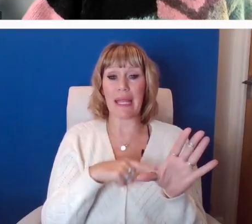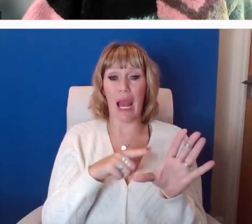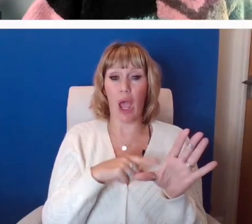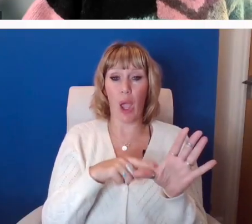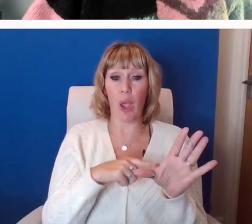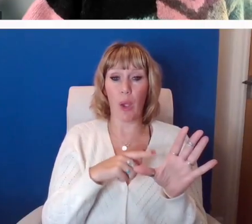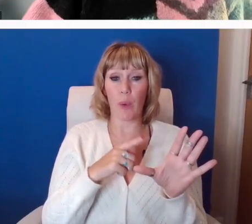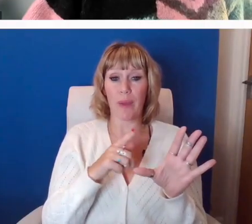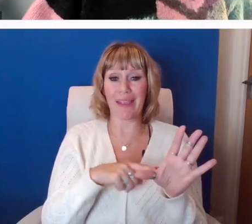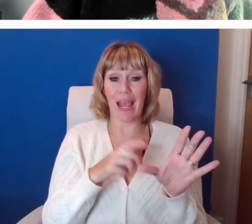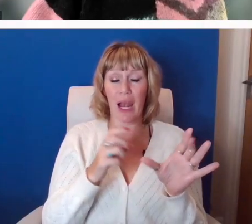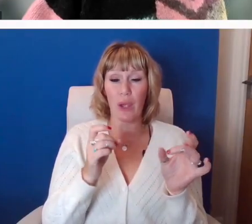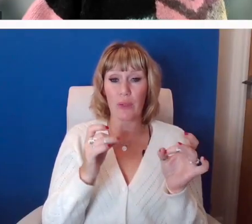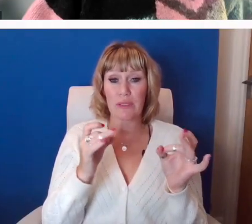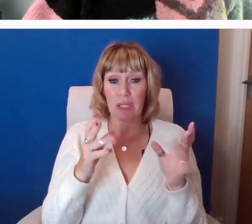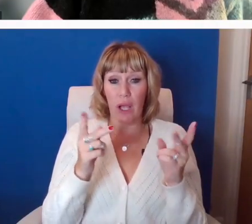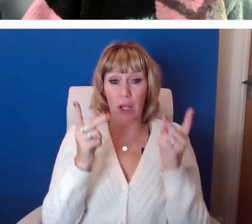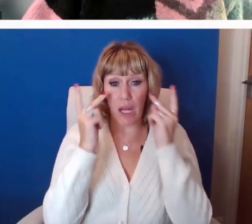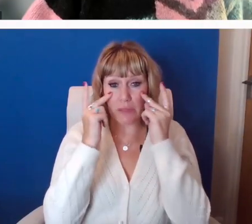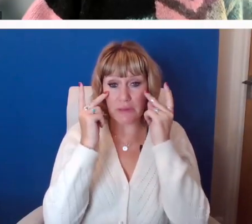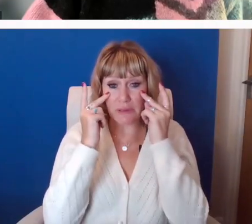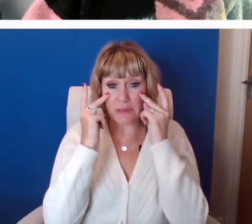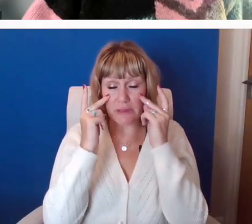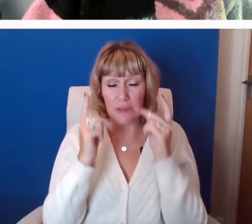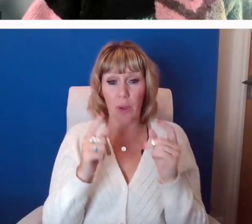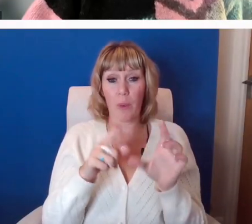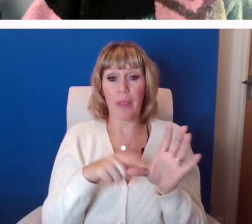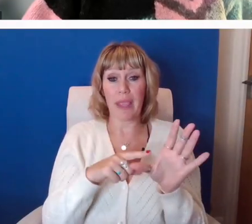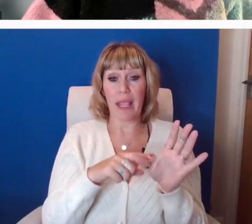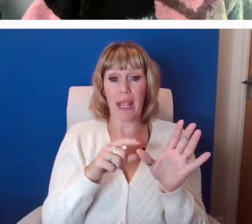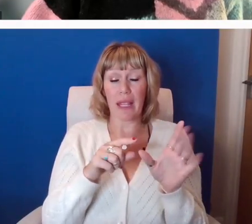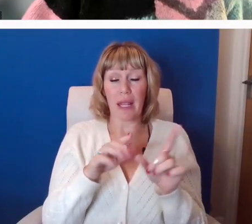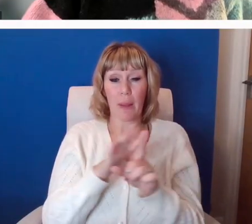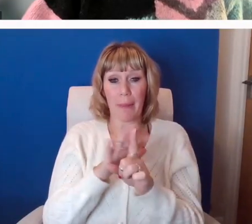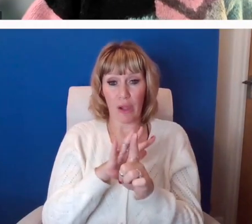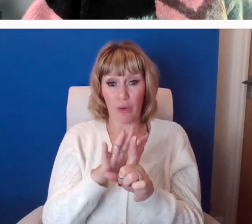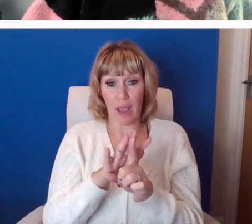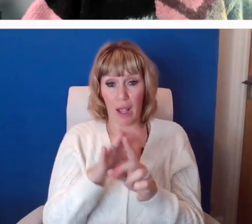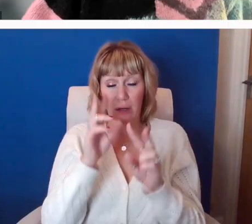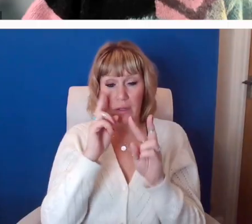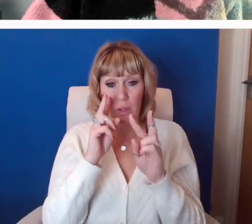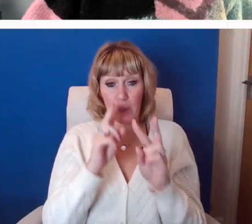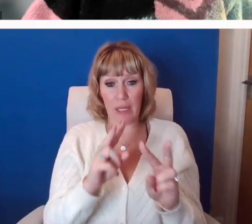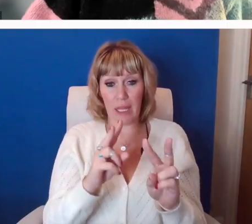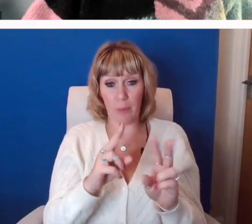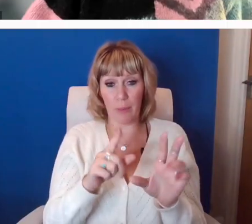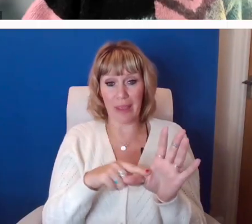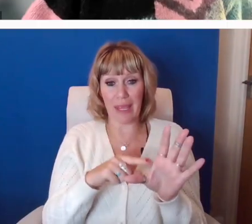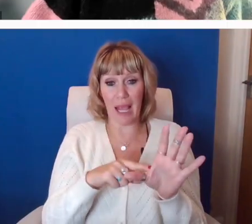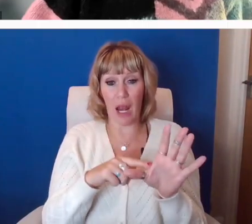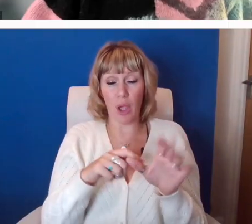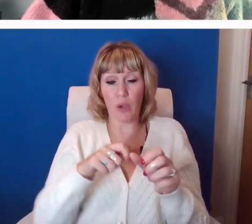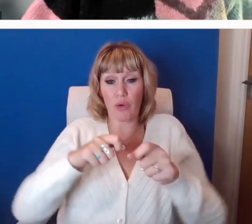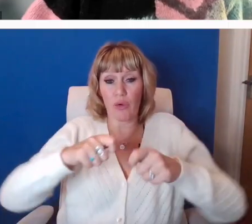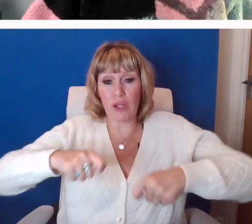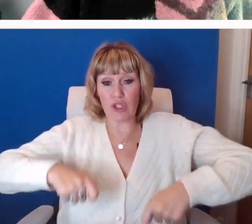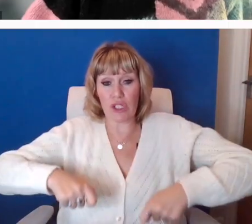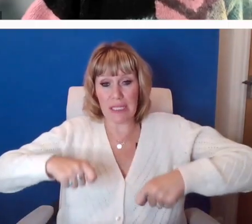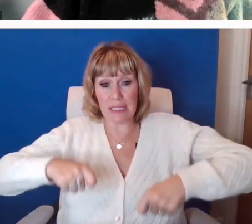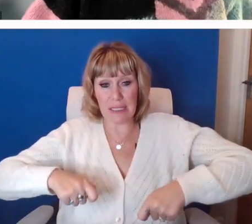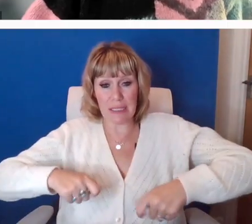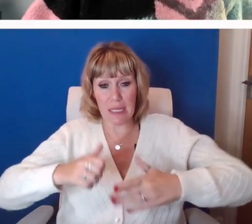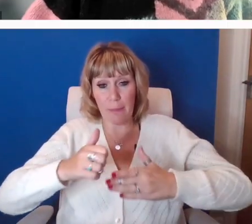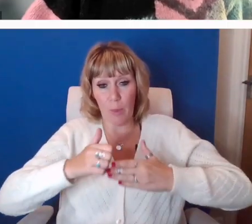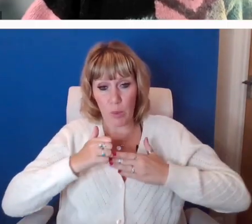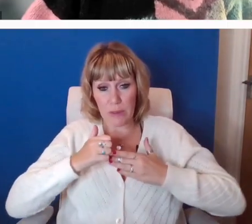star glasses. She stands against a yellow background facing the viewer with a pair of yellow crutches supporting her, and she